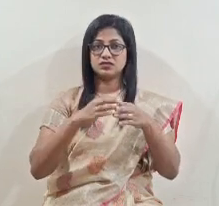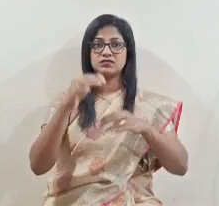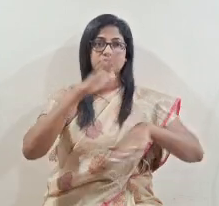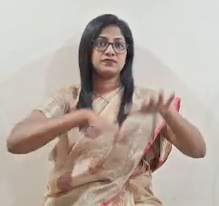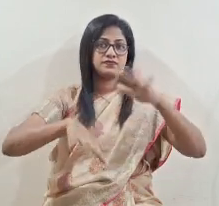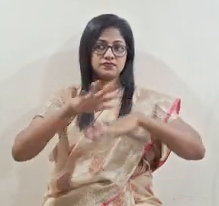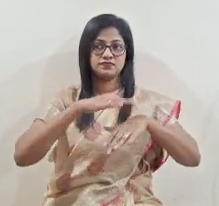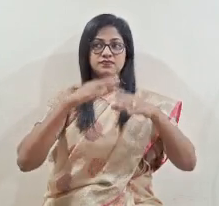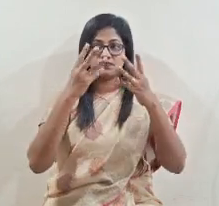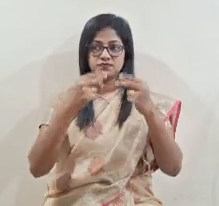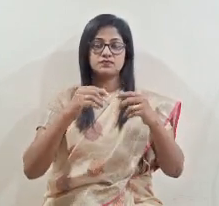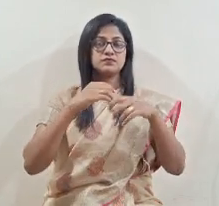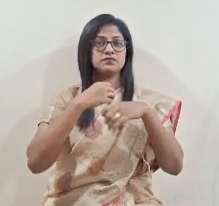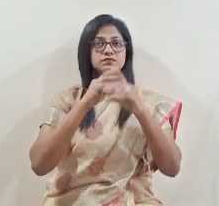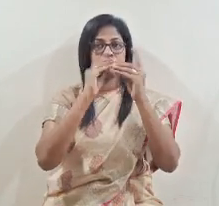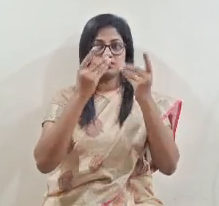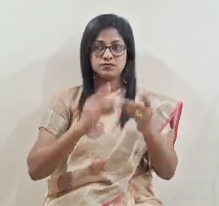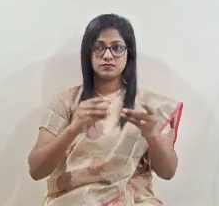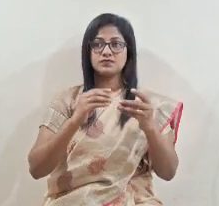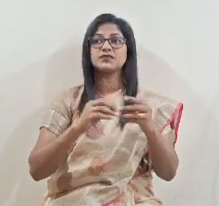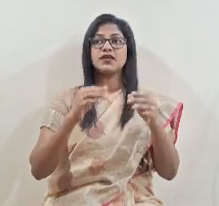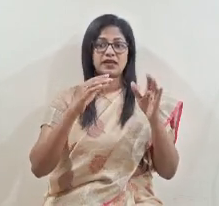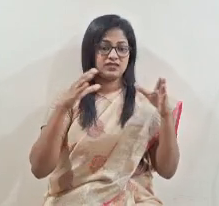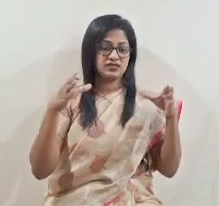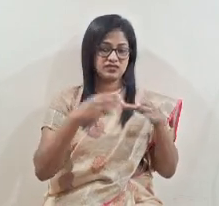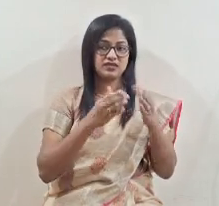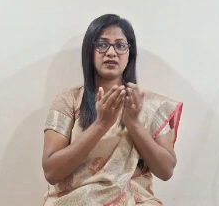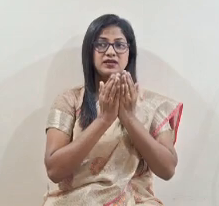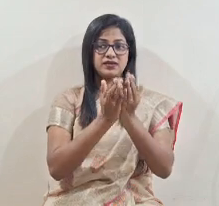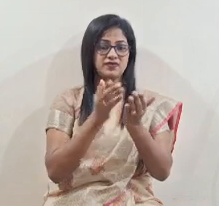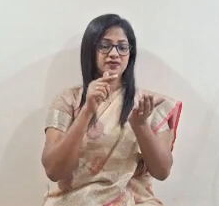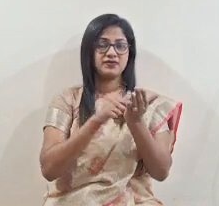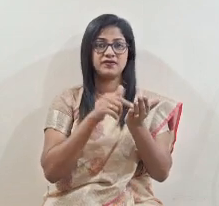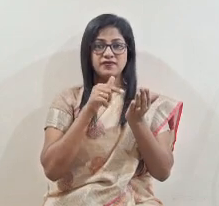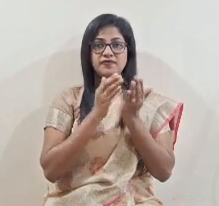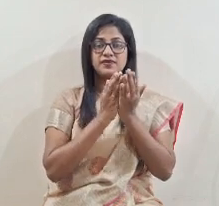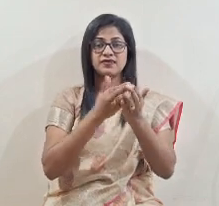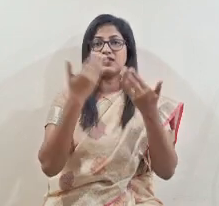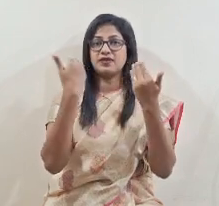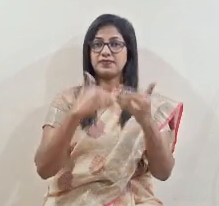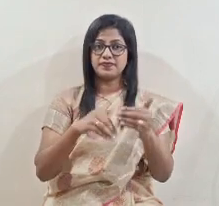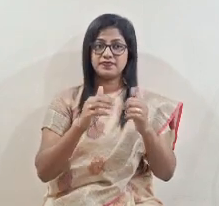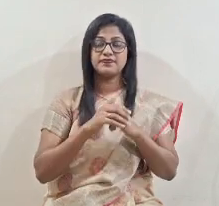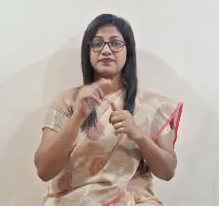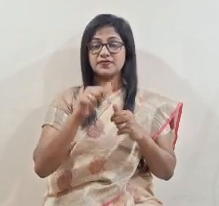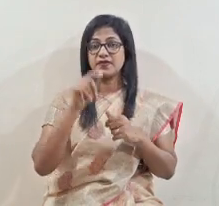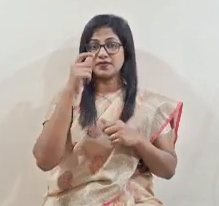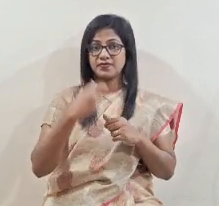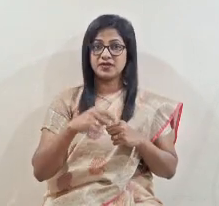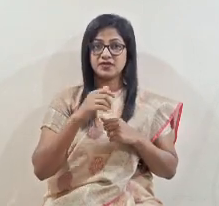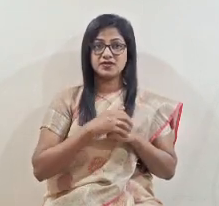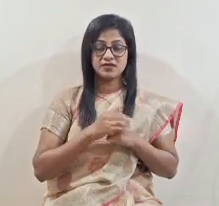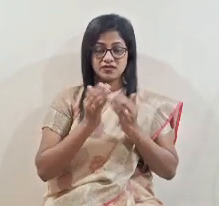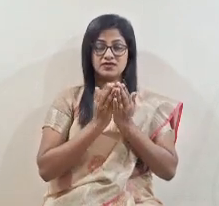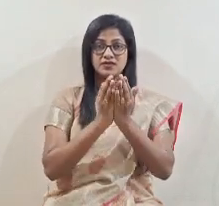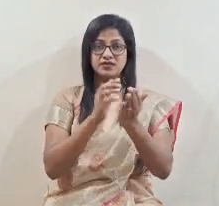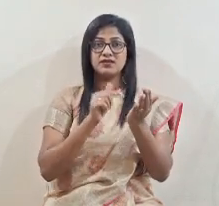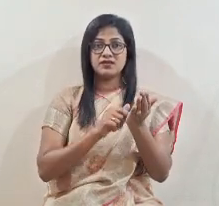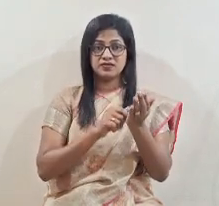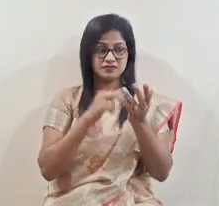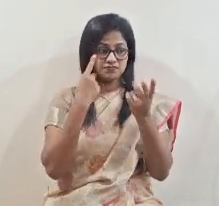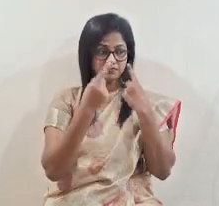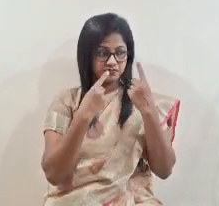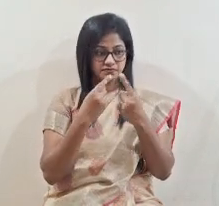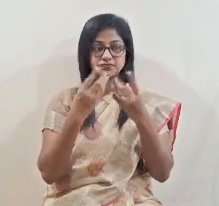and designed. Lastly is the vessel capacity, where the person capacity of the vessel is